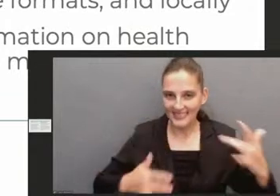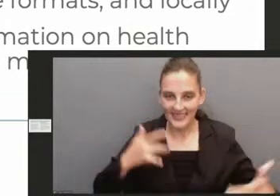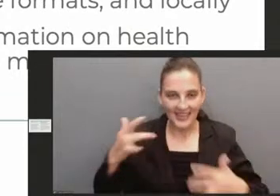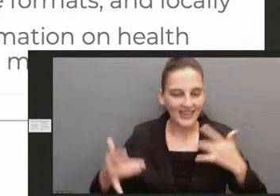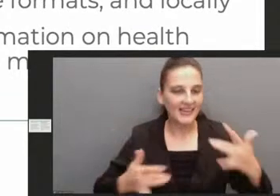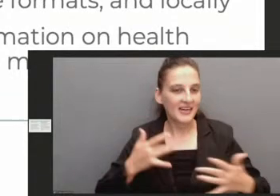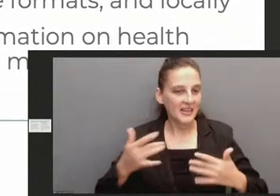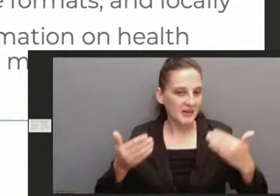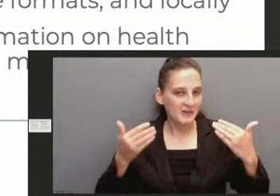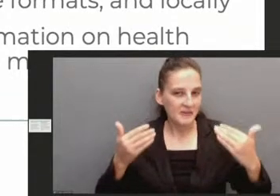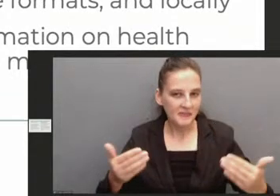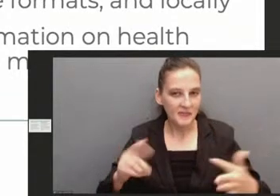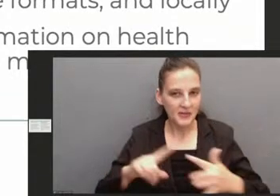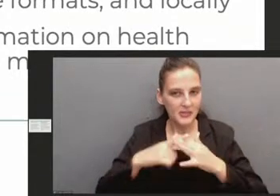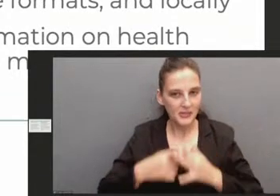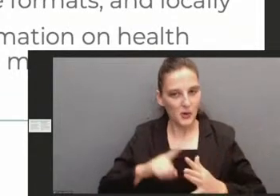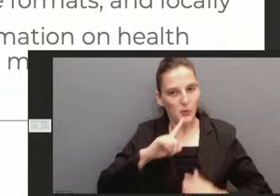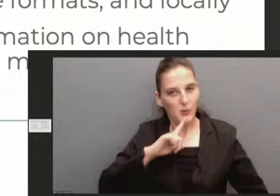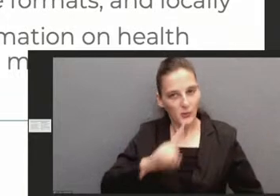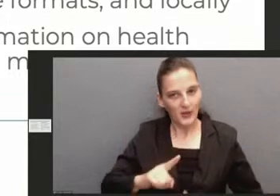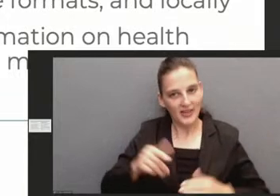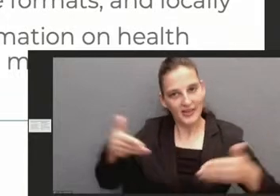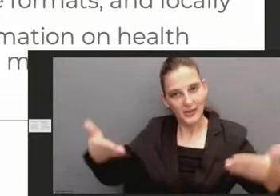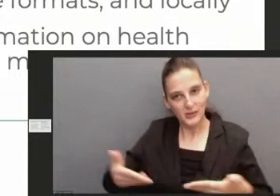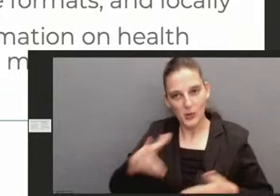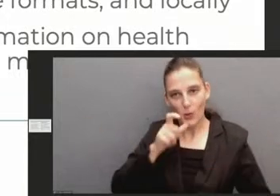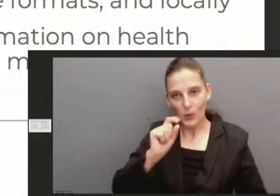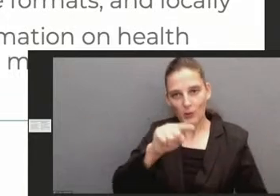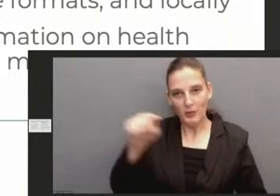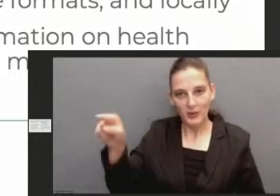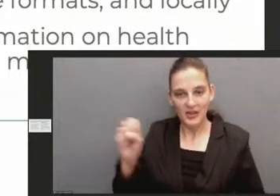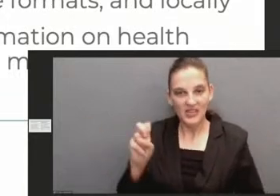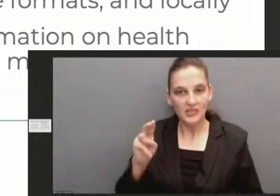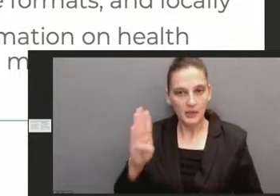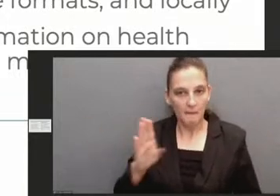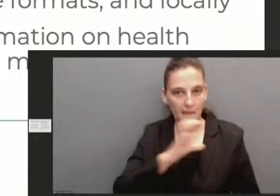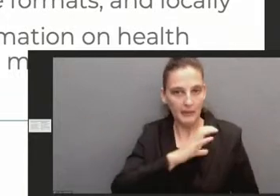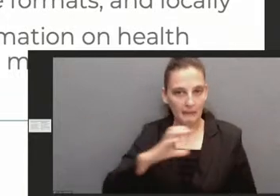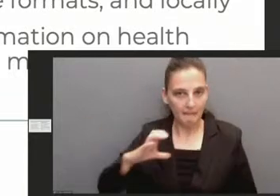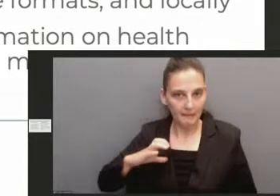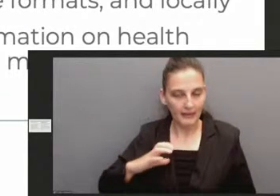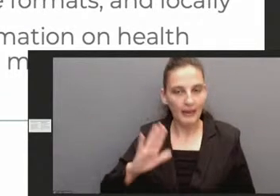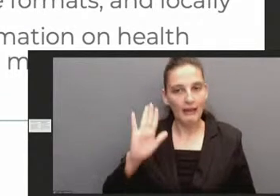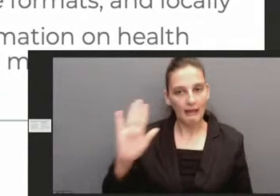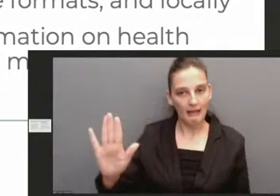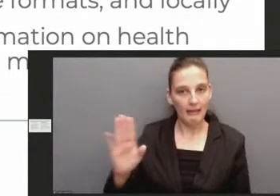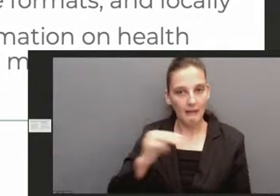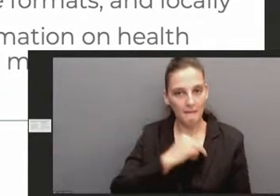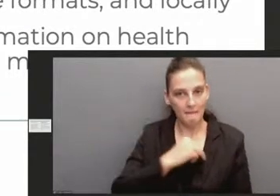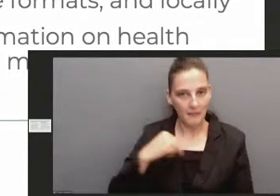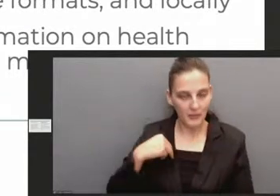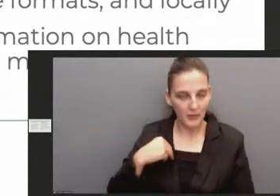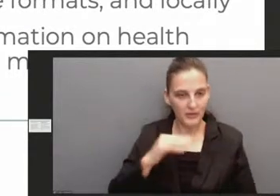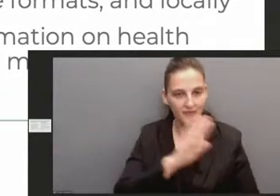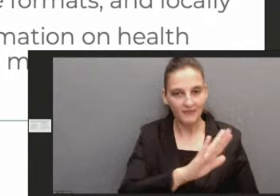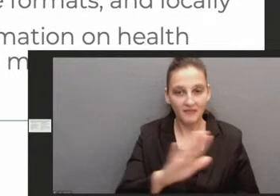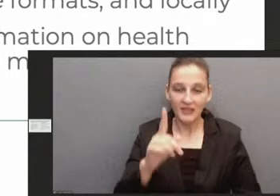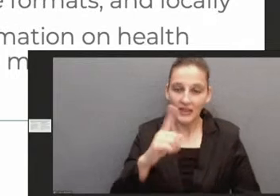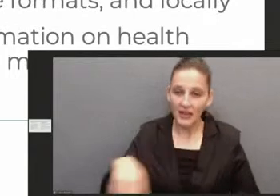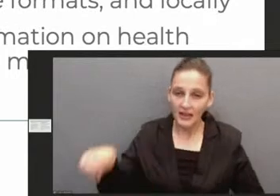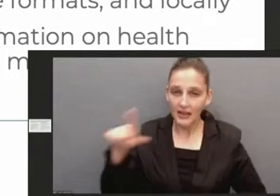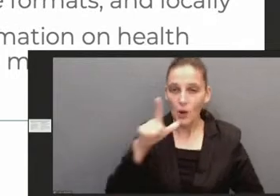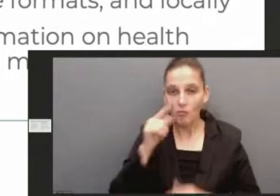begin to really introduce the subcommittee and the members, because they did all this amazing